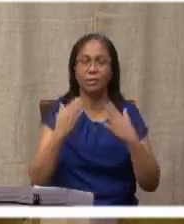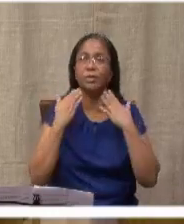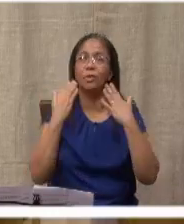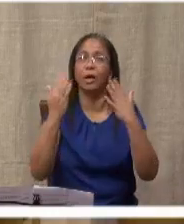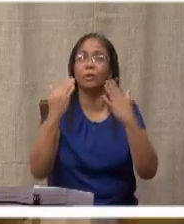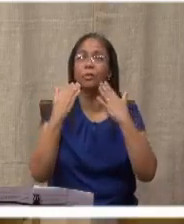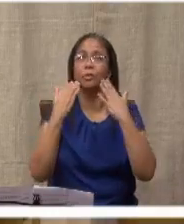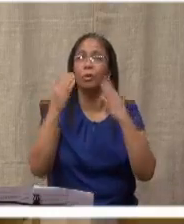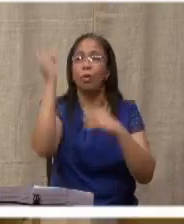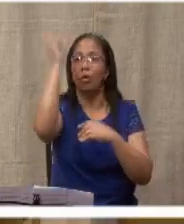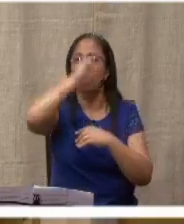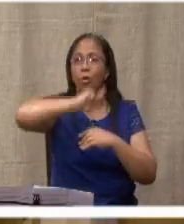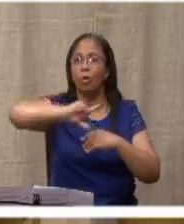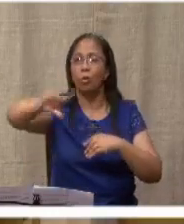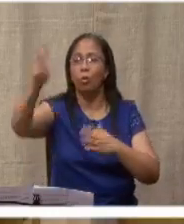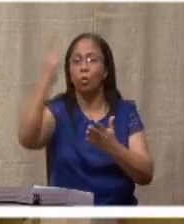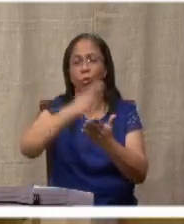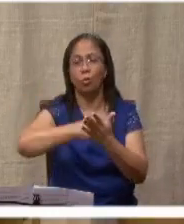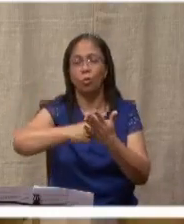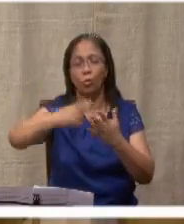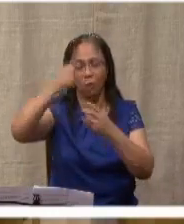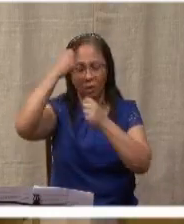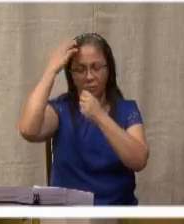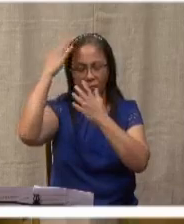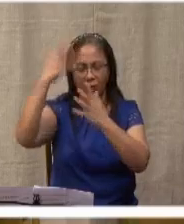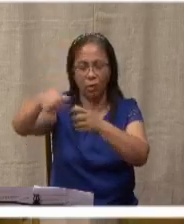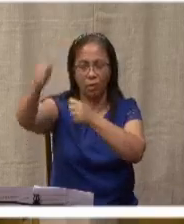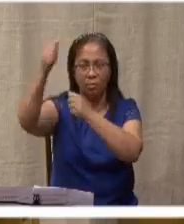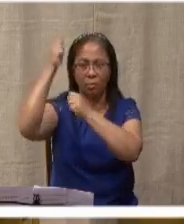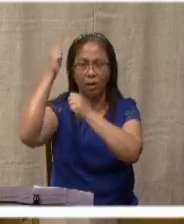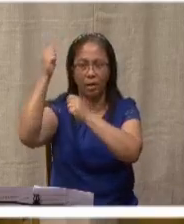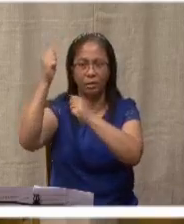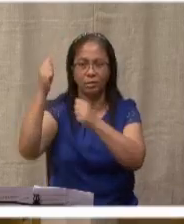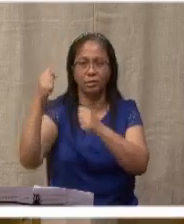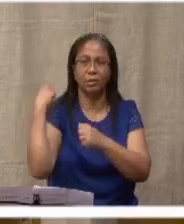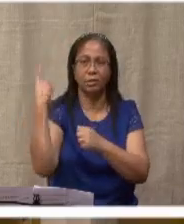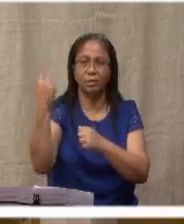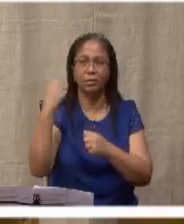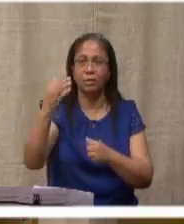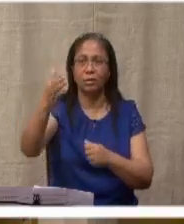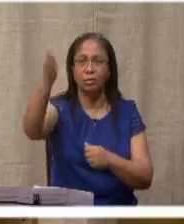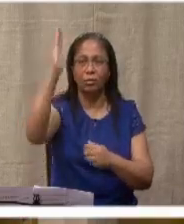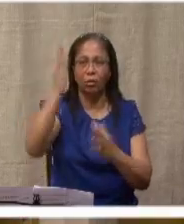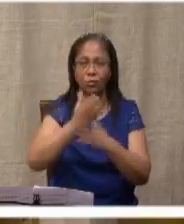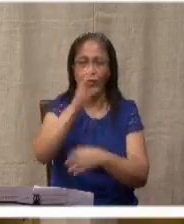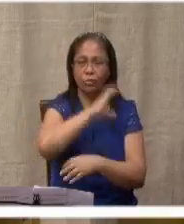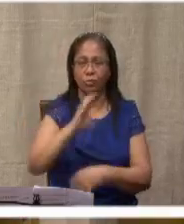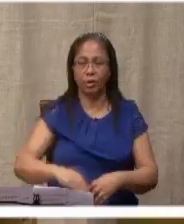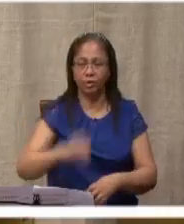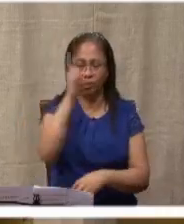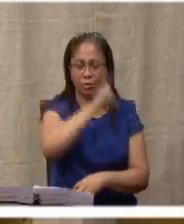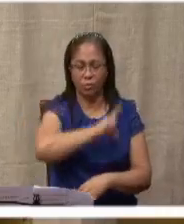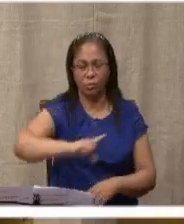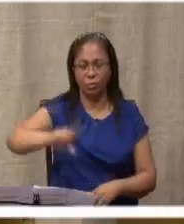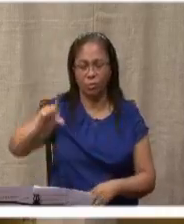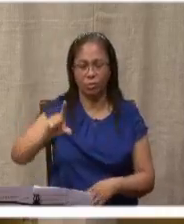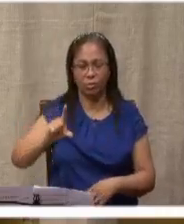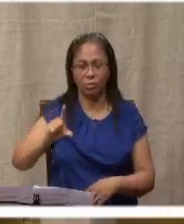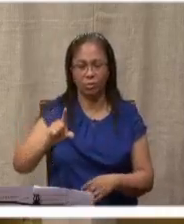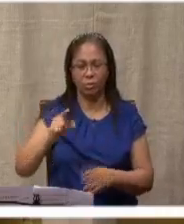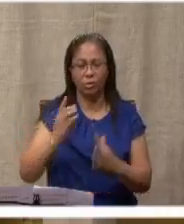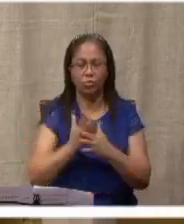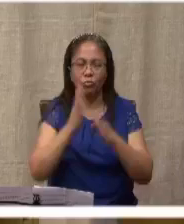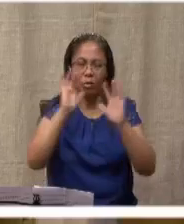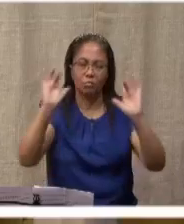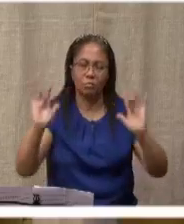thanks lord most holy father almighty and eternal god through christ our lord for out of